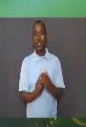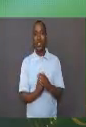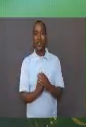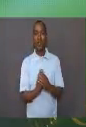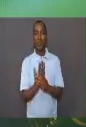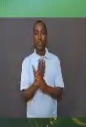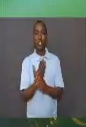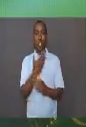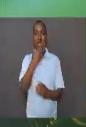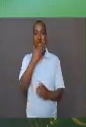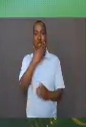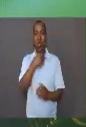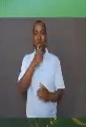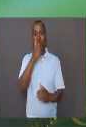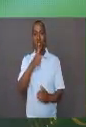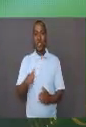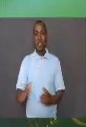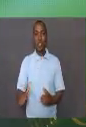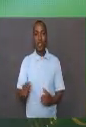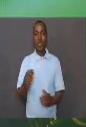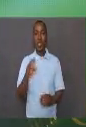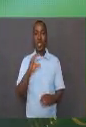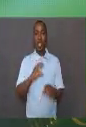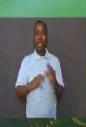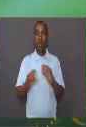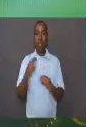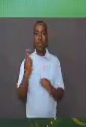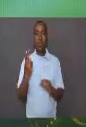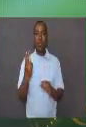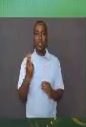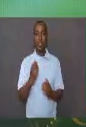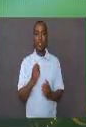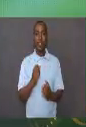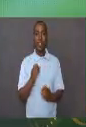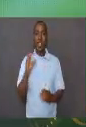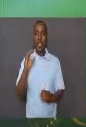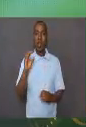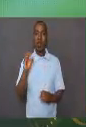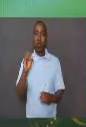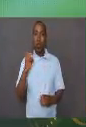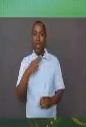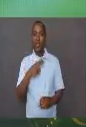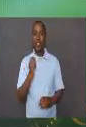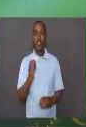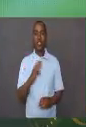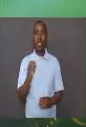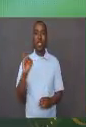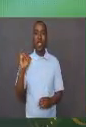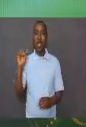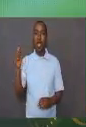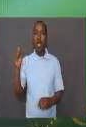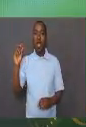hot air ovens, or chemicals, carbohydrates,